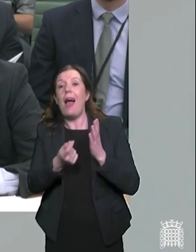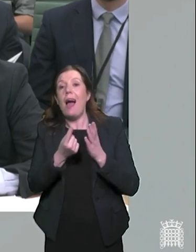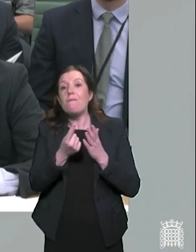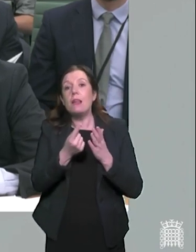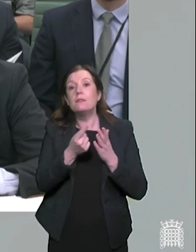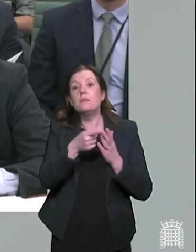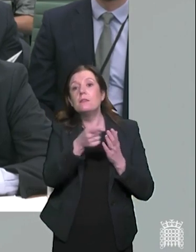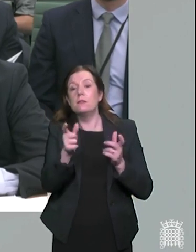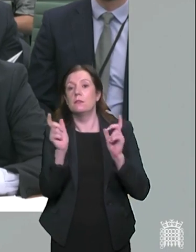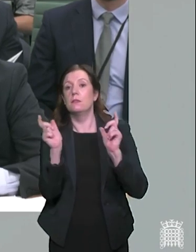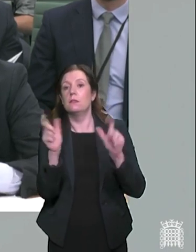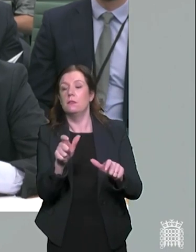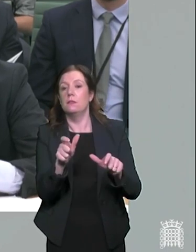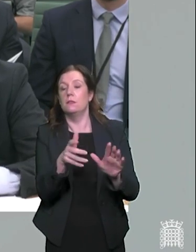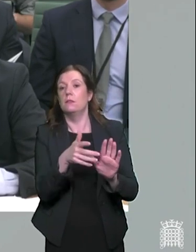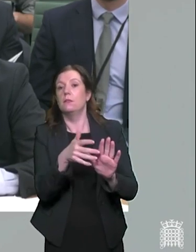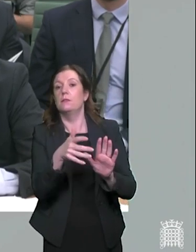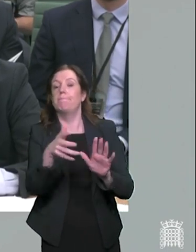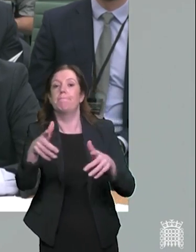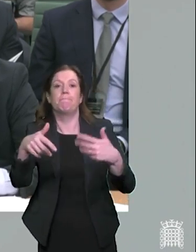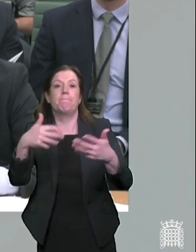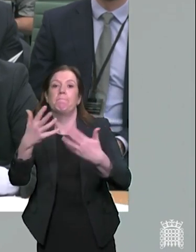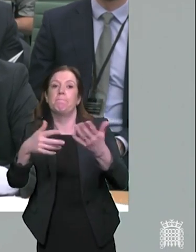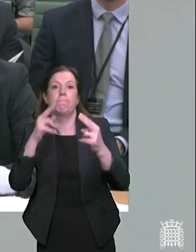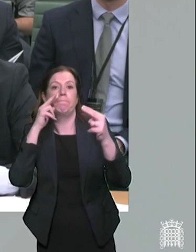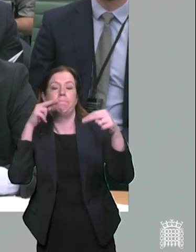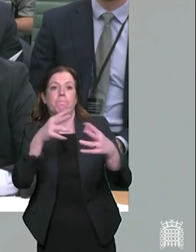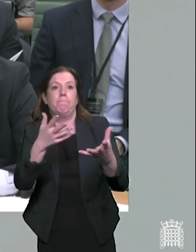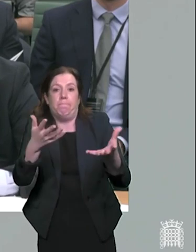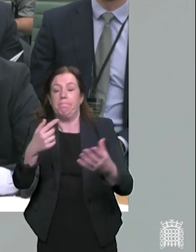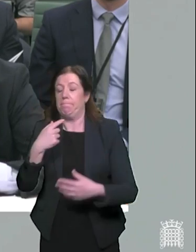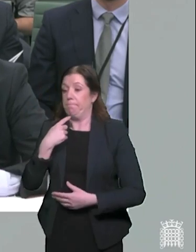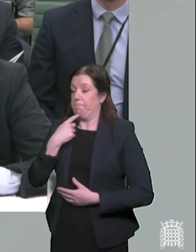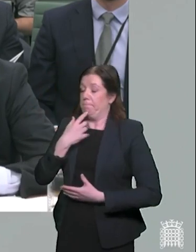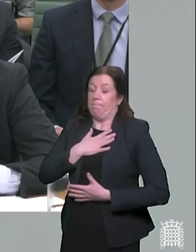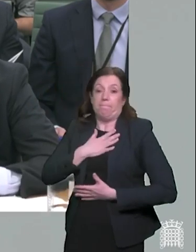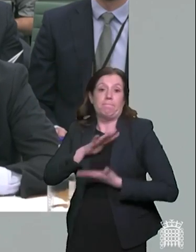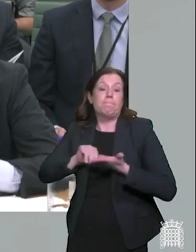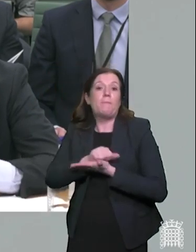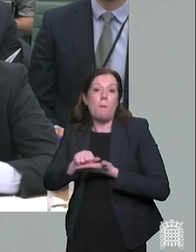on far too long. And I can't apologise for that enough, but